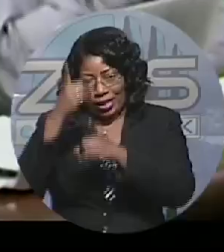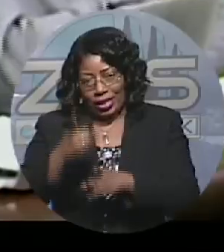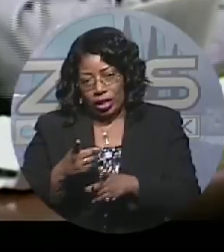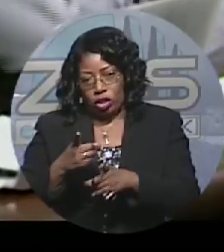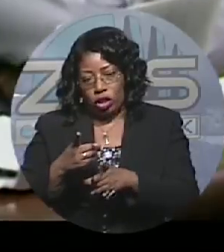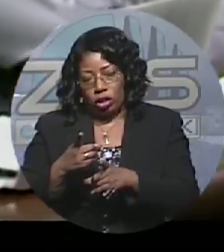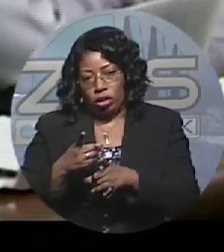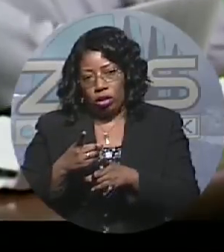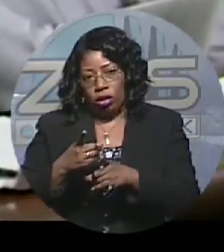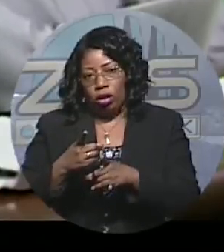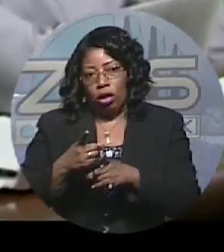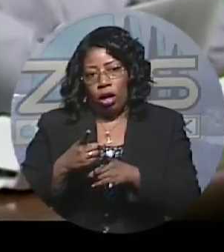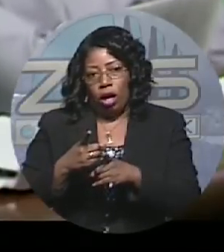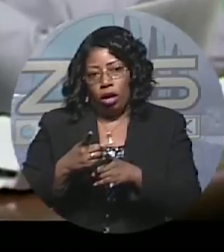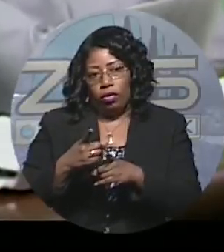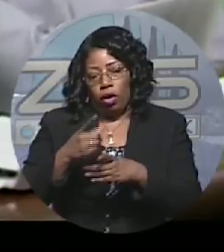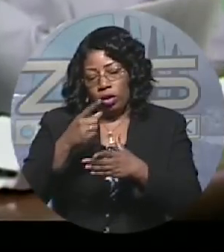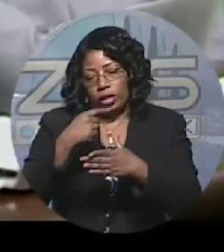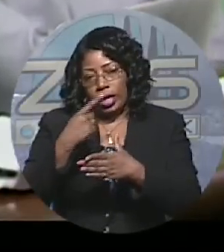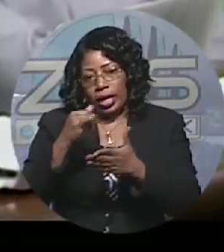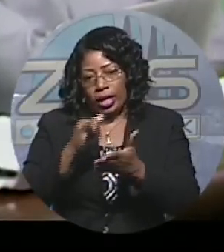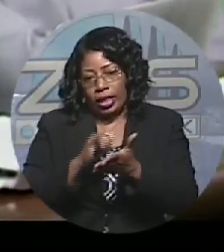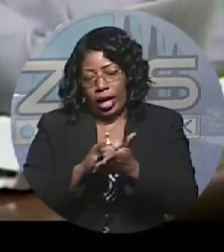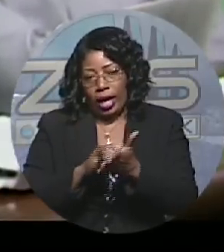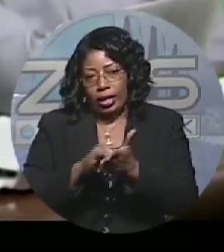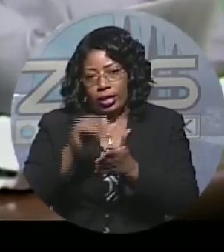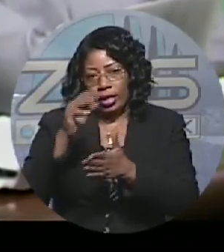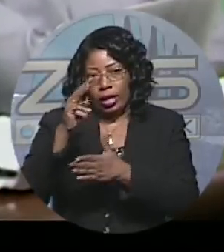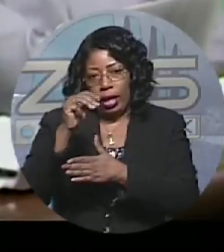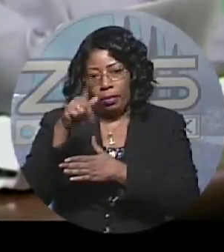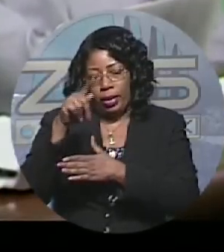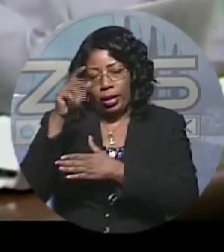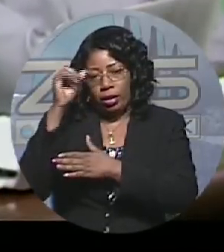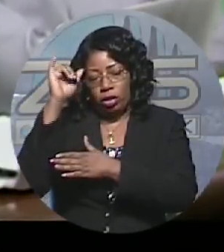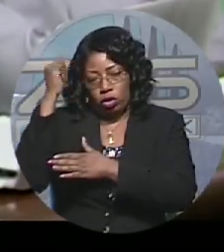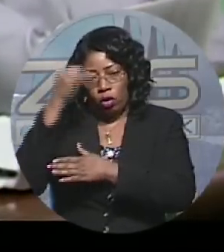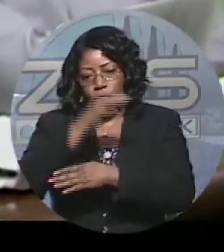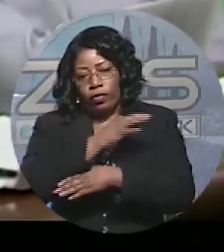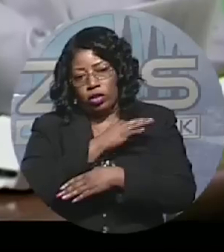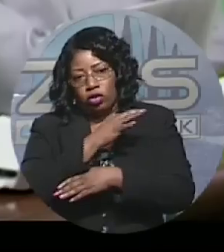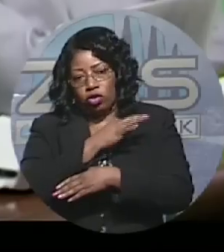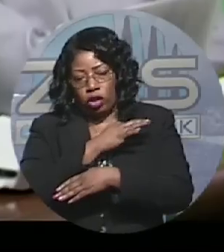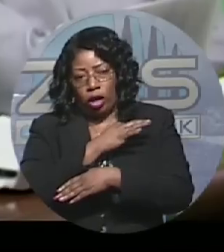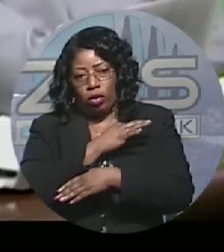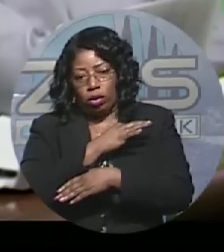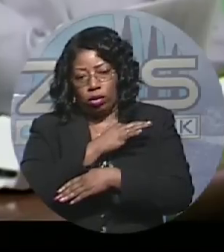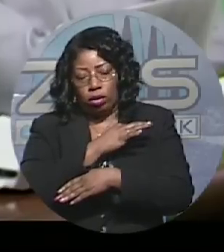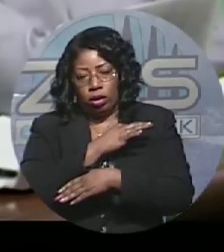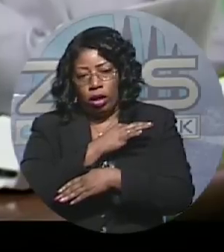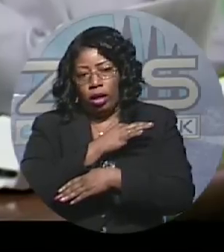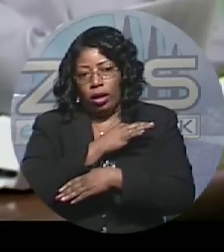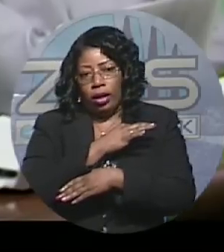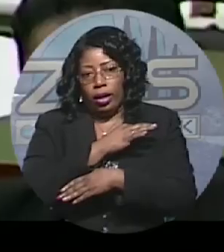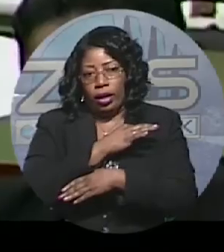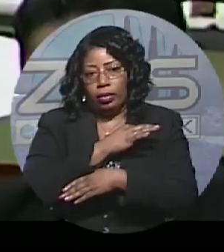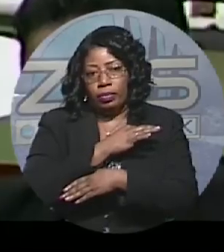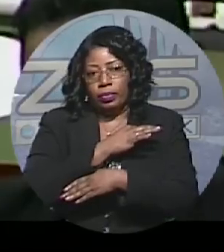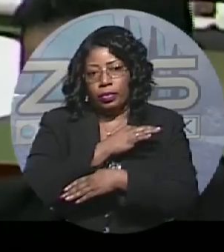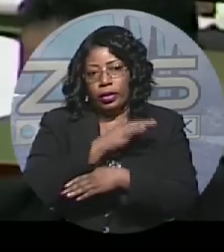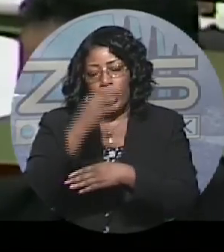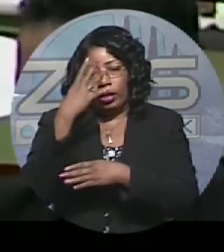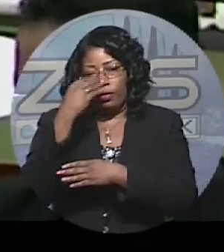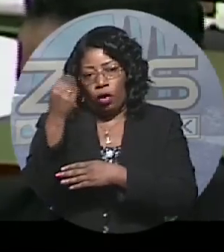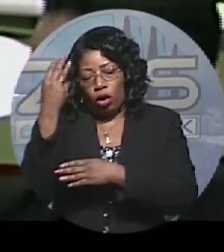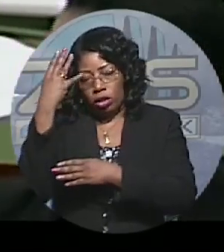Jerome Fitzgerald pay a fine to the Save the Bays organization. This after he presented their emails in Parliament. Fitzgerald and Fox